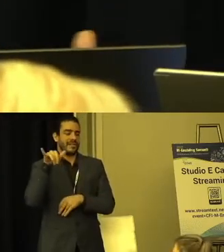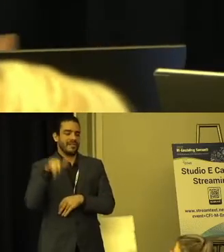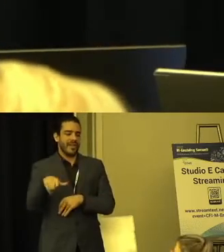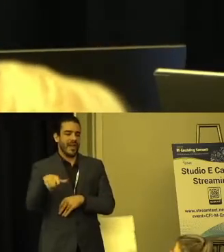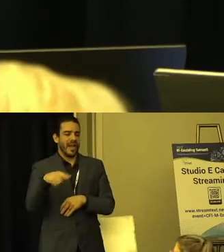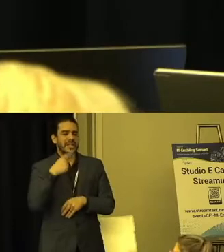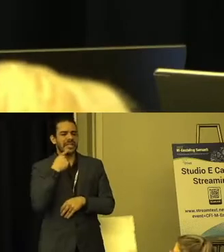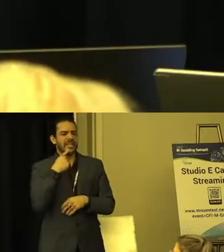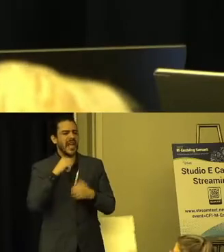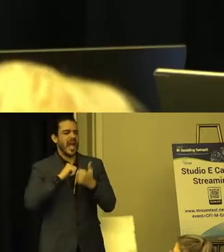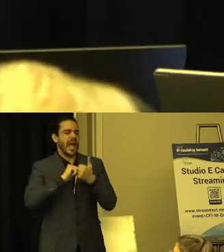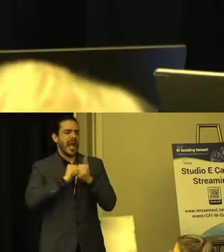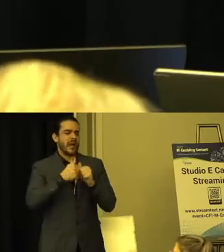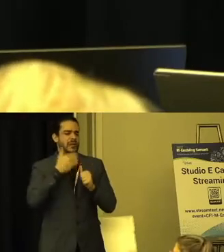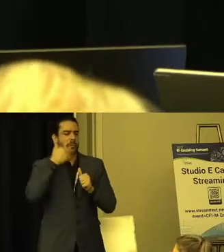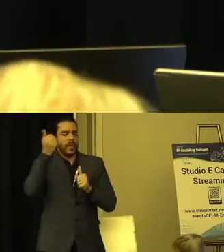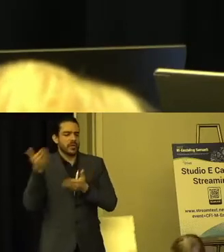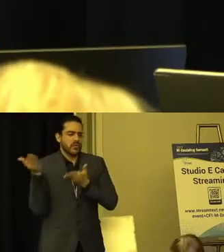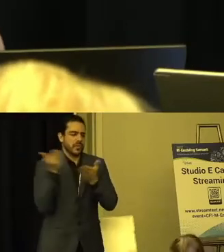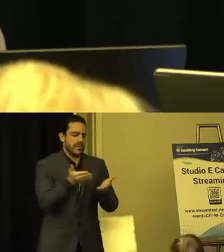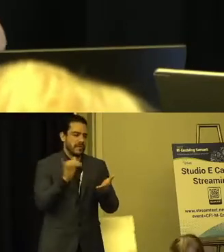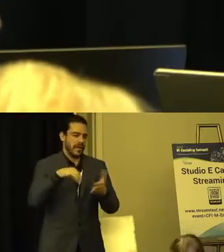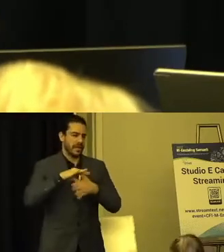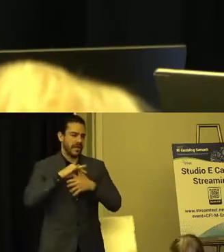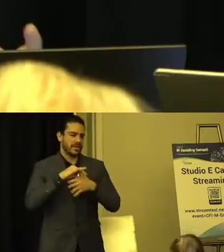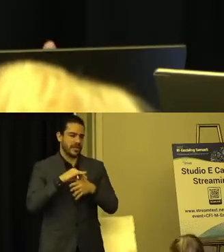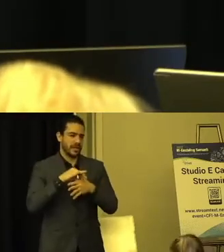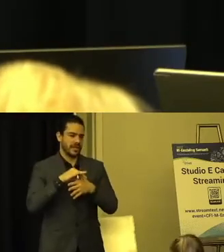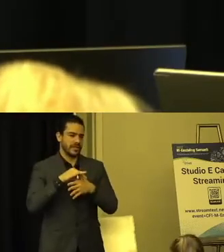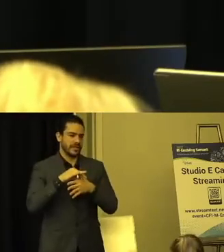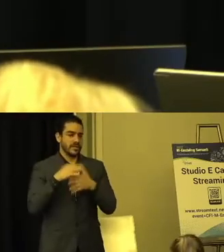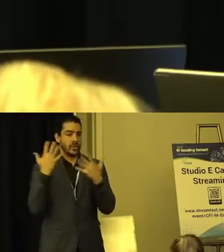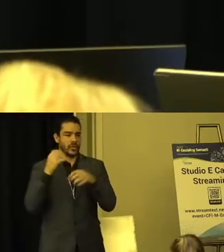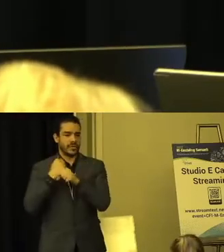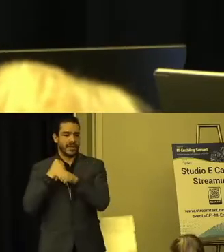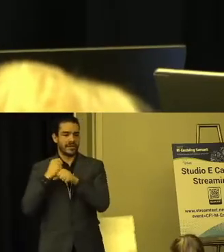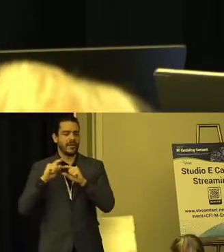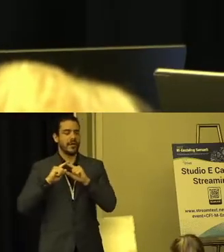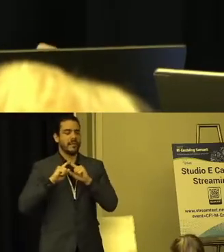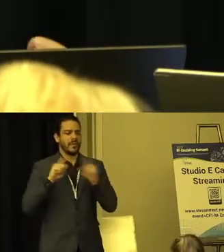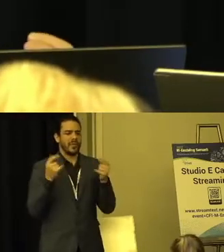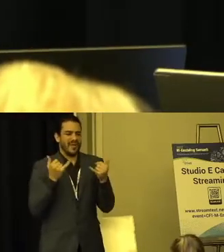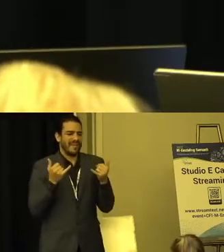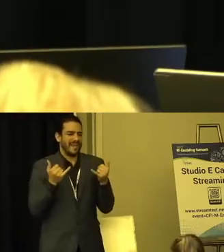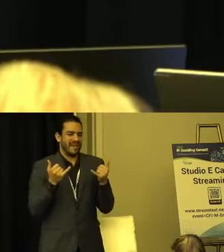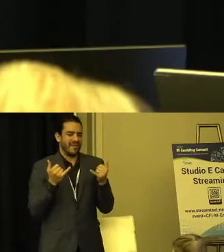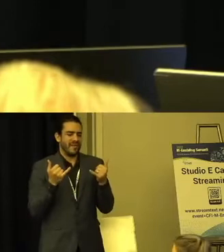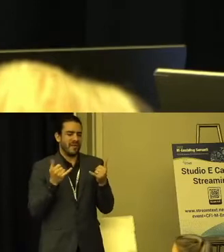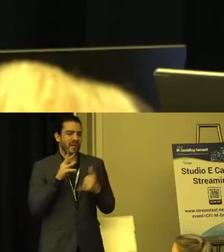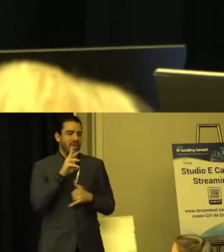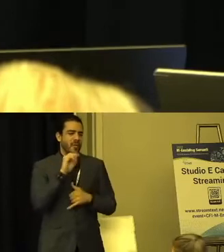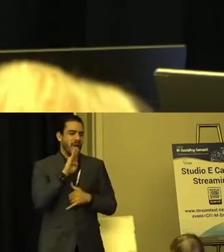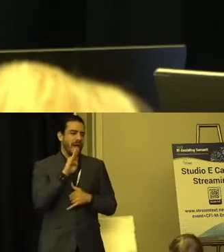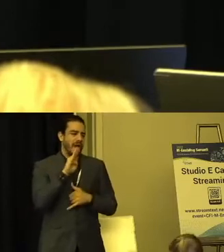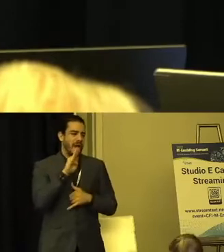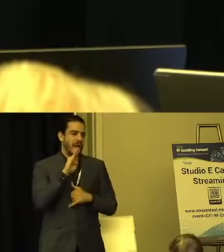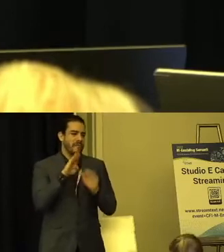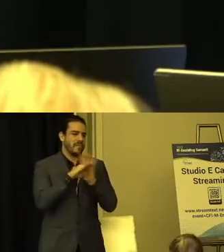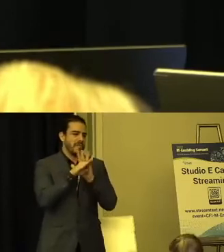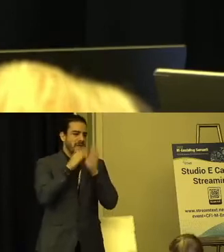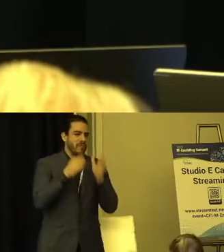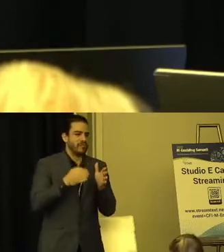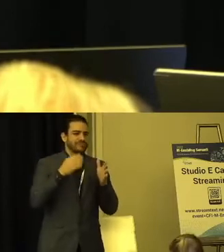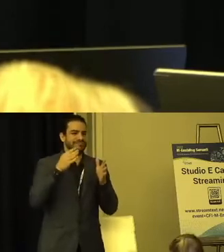deliver the accessible content that has been created? But right now, web developers have